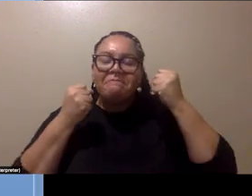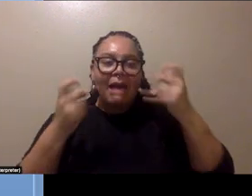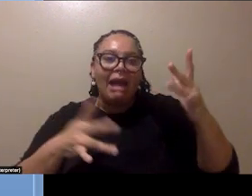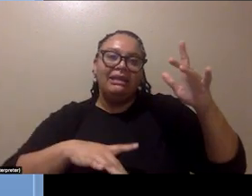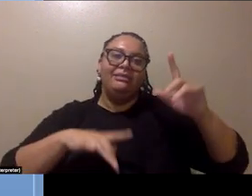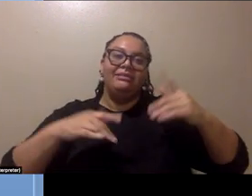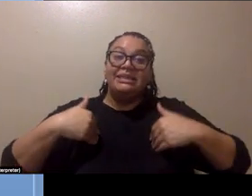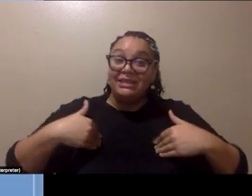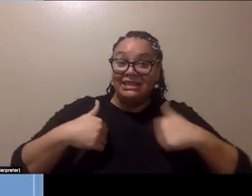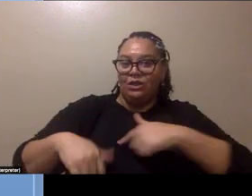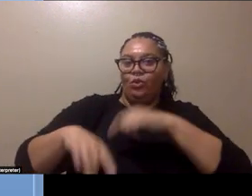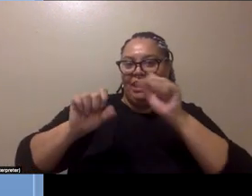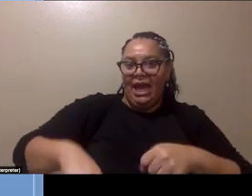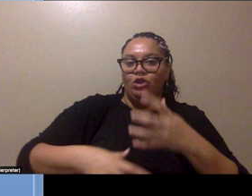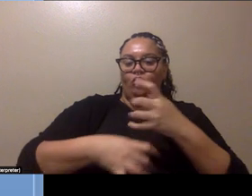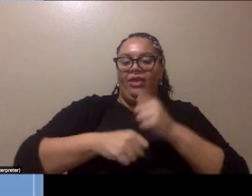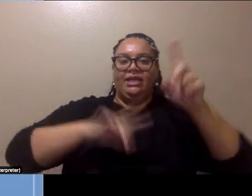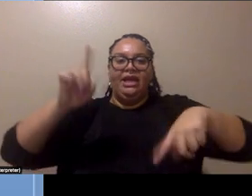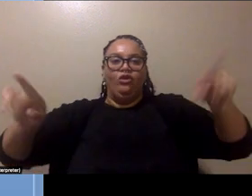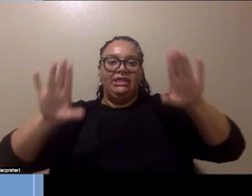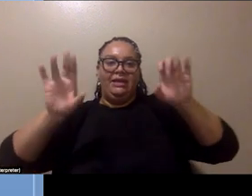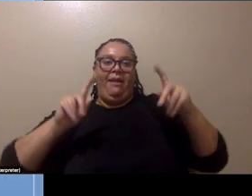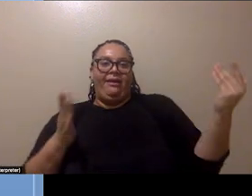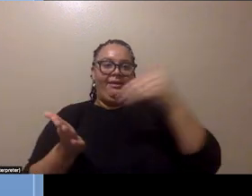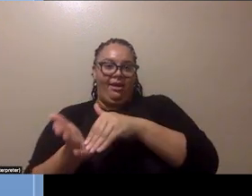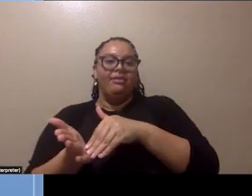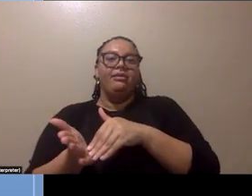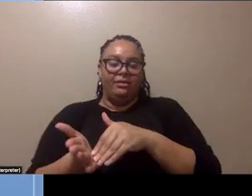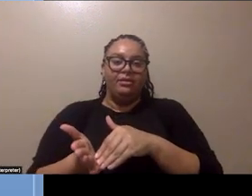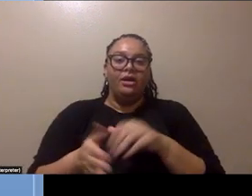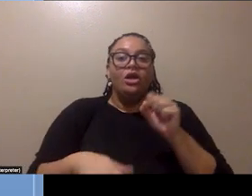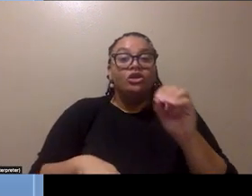the highest range of species to get back at that diversity that we've lost.